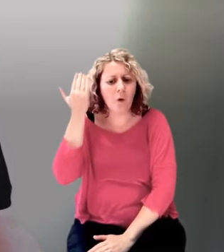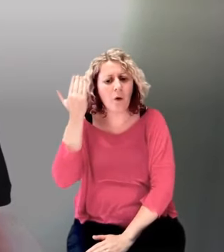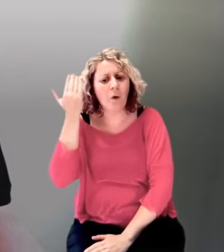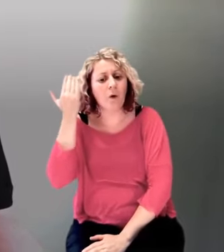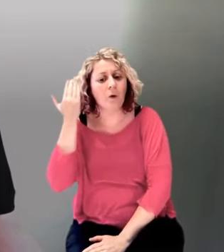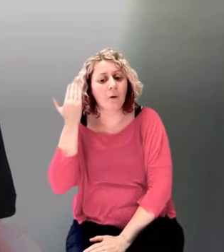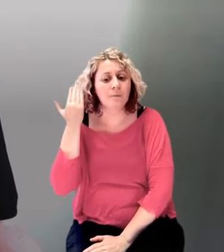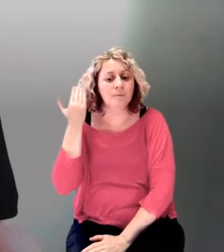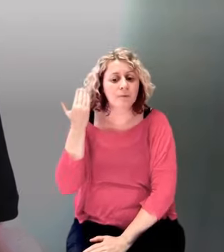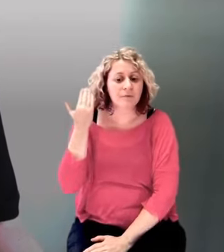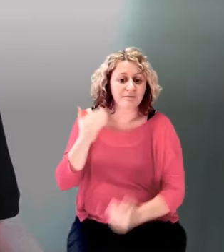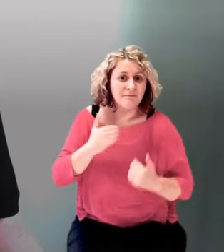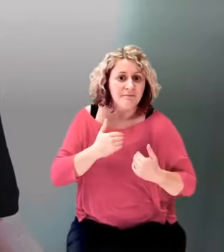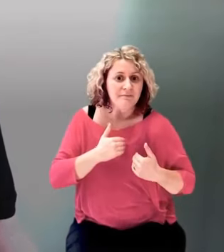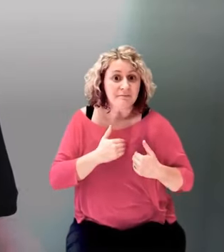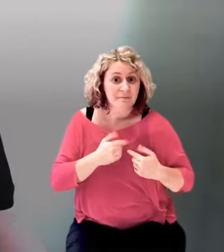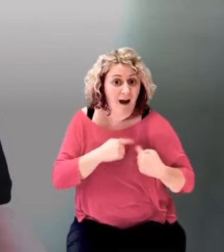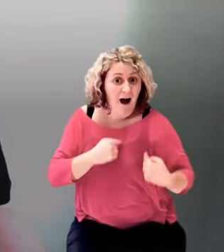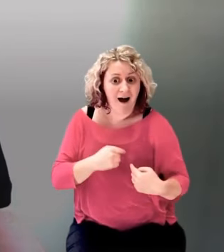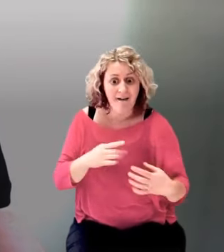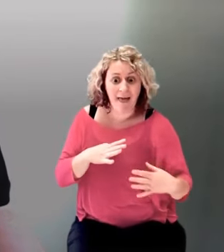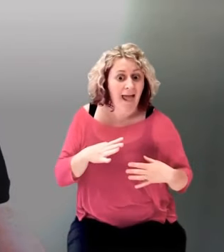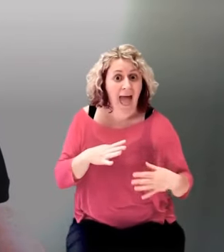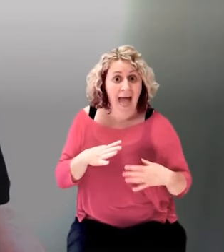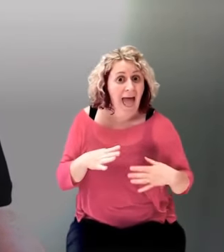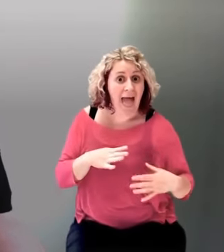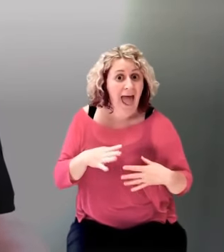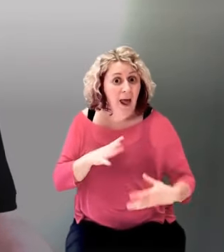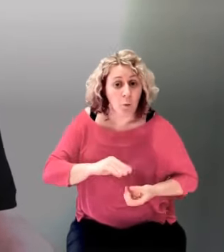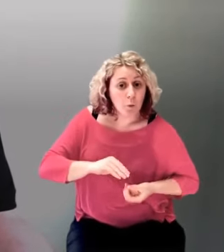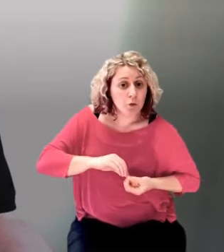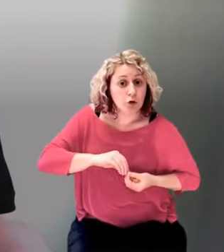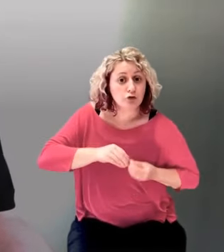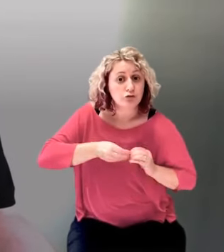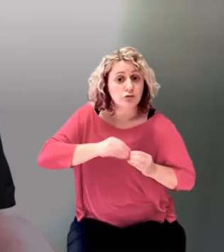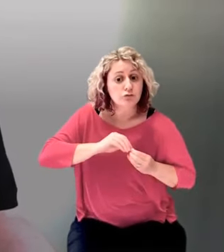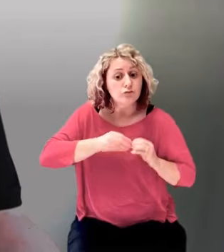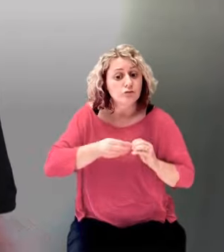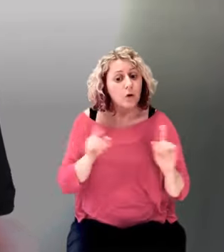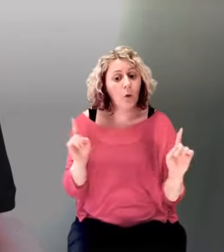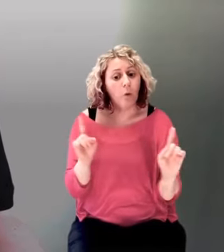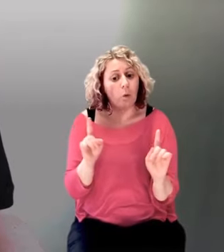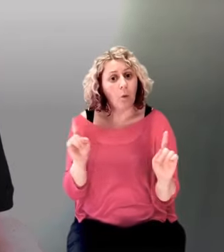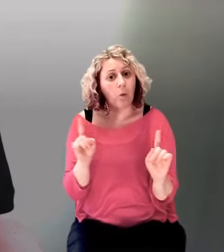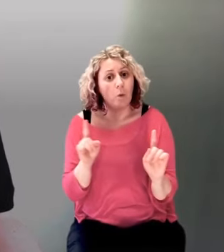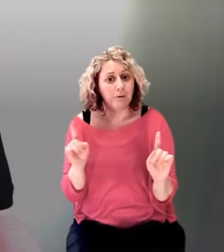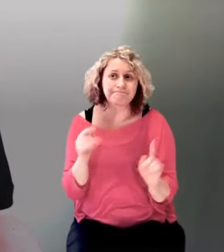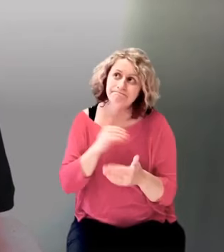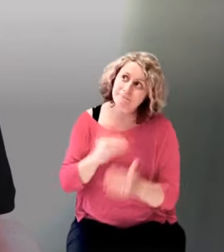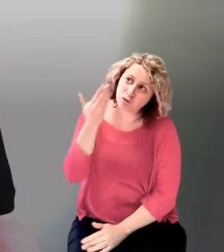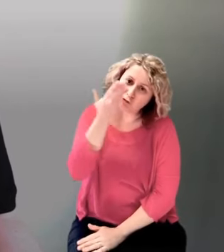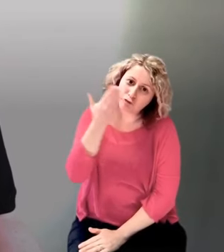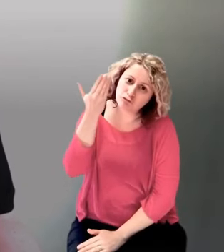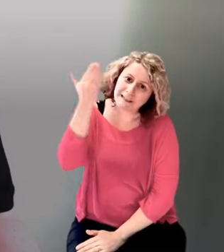unseen before. This restless heart was